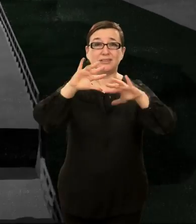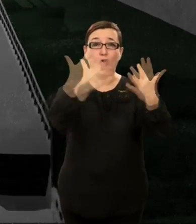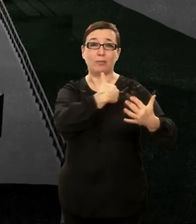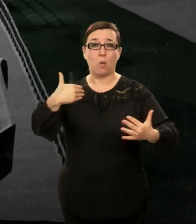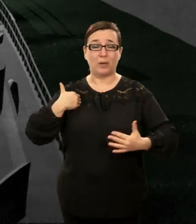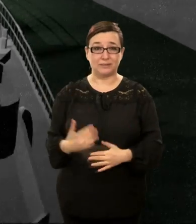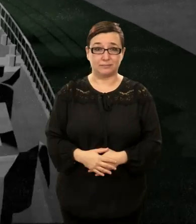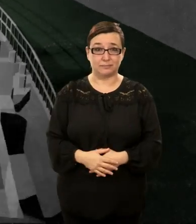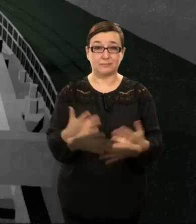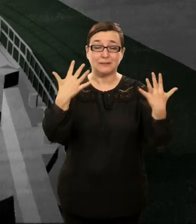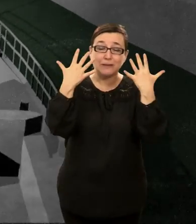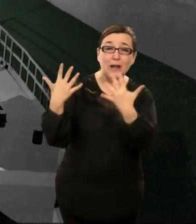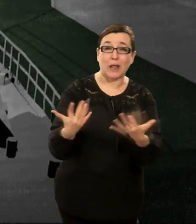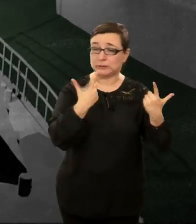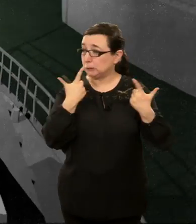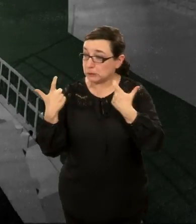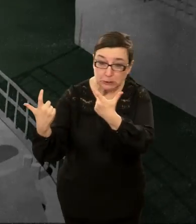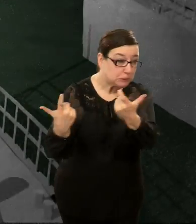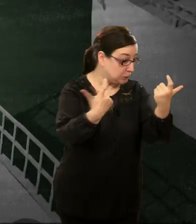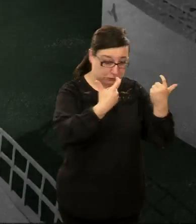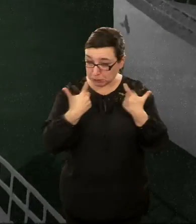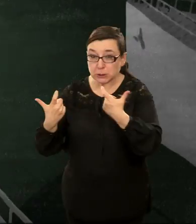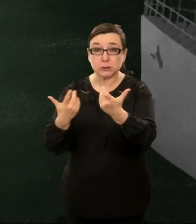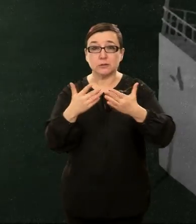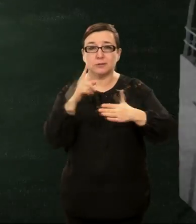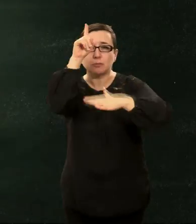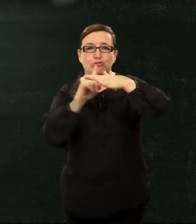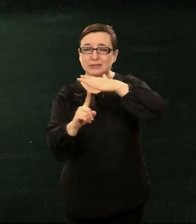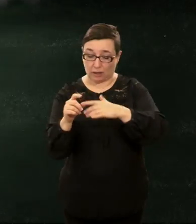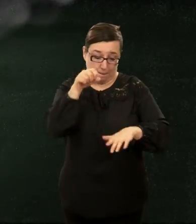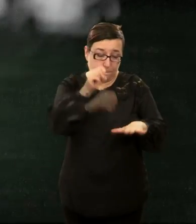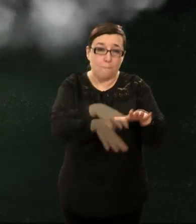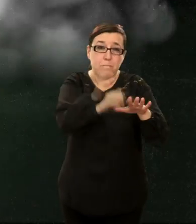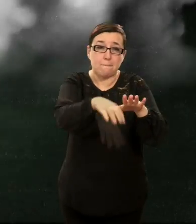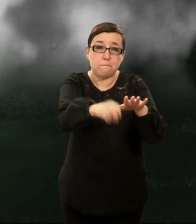and spend the next 10 hours hunting and depth charging the U-boat.